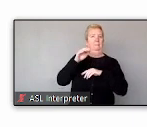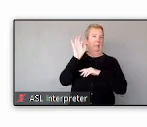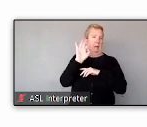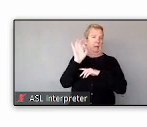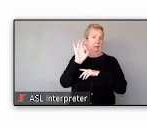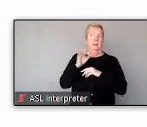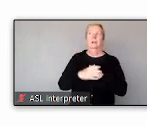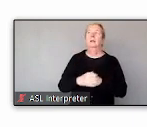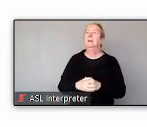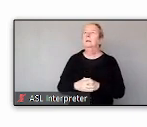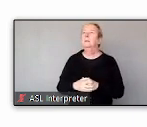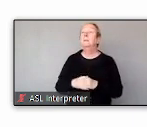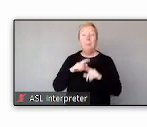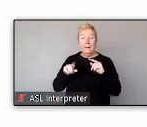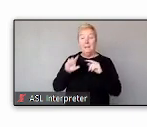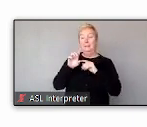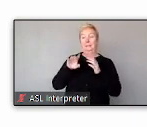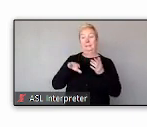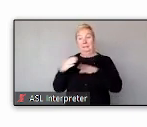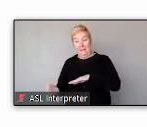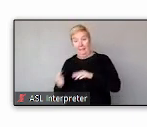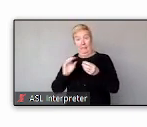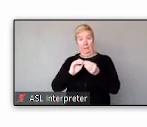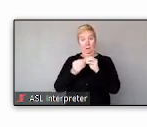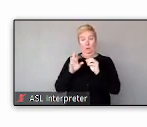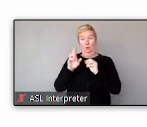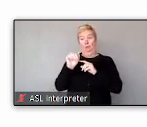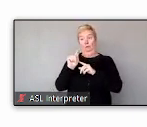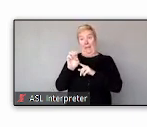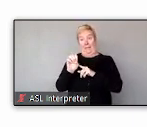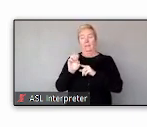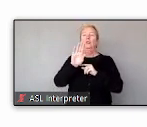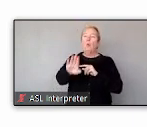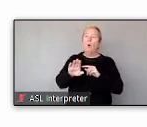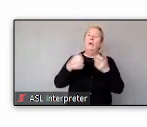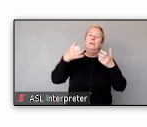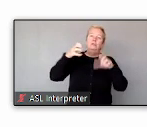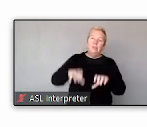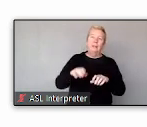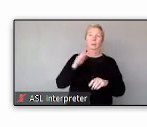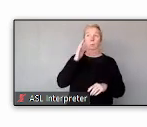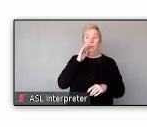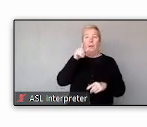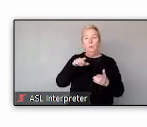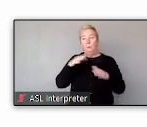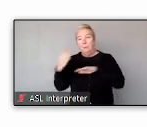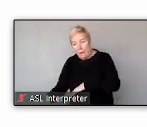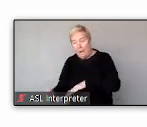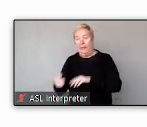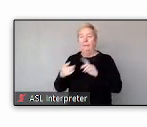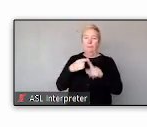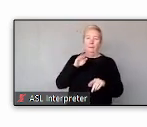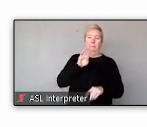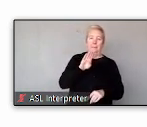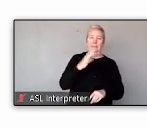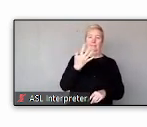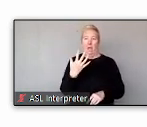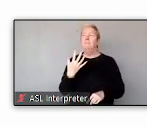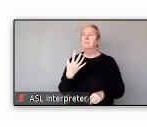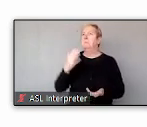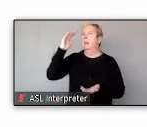case, the death rate, your chances of dying with the B5 variant appear to be